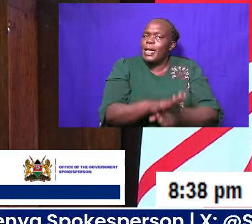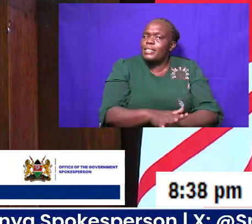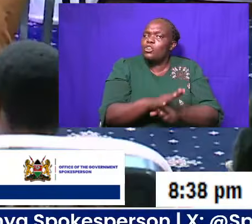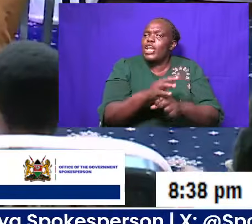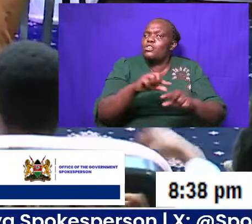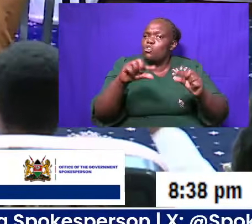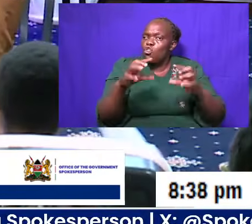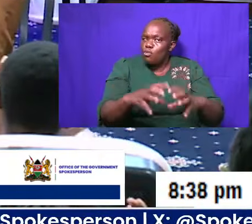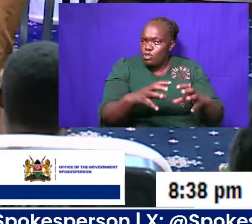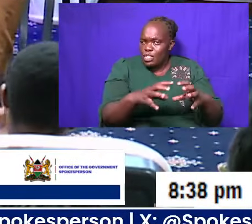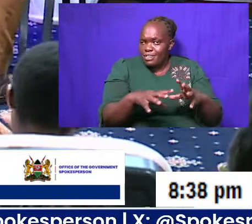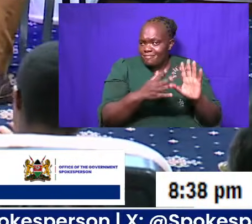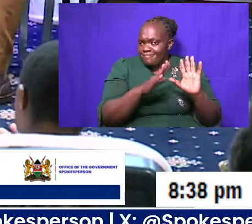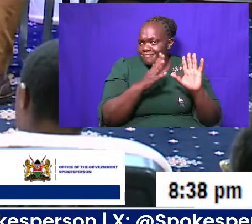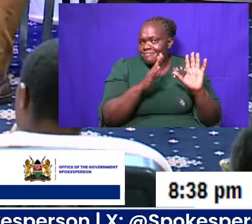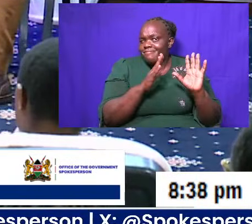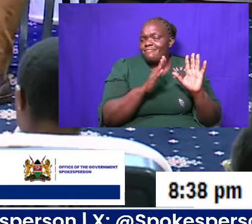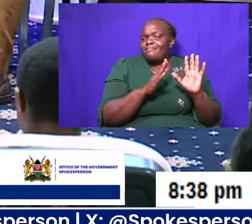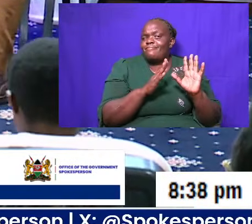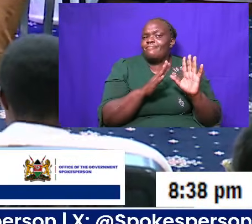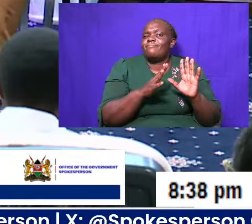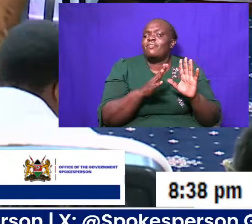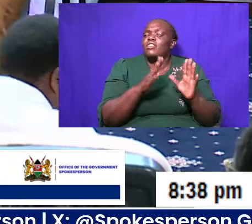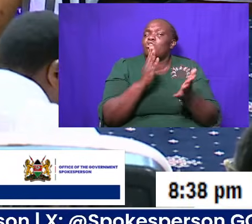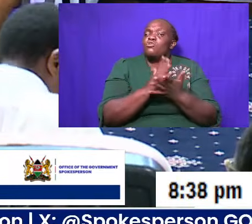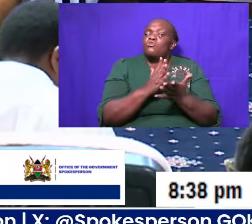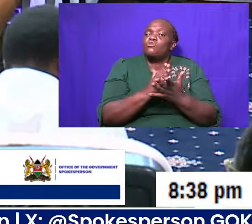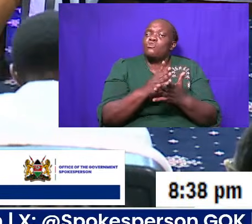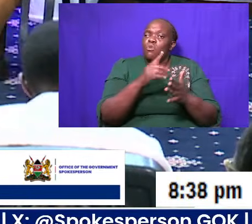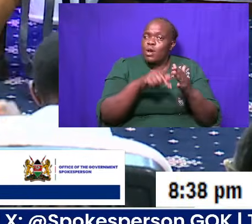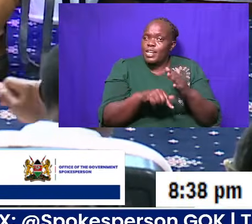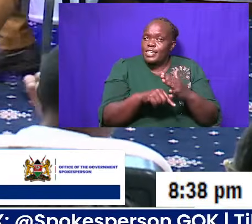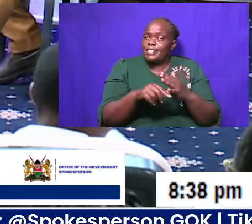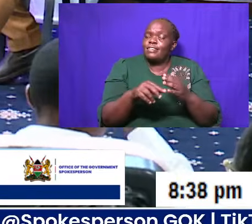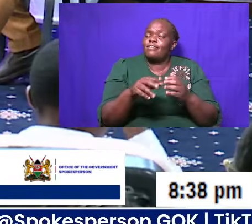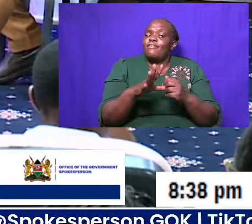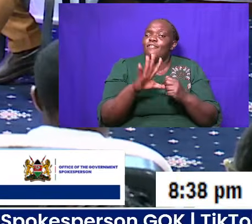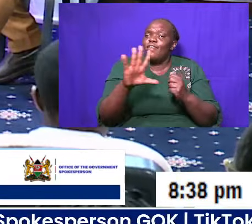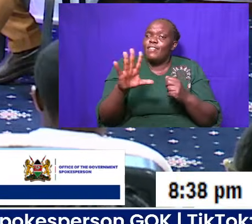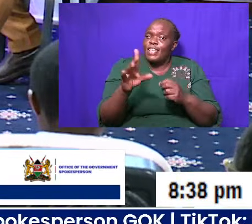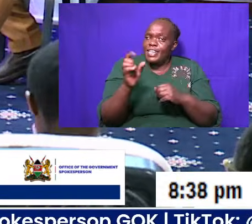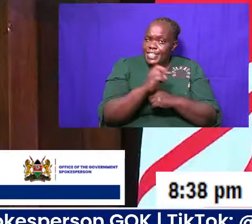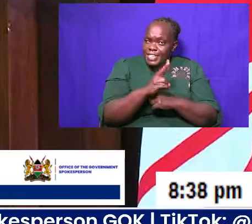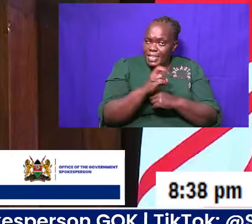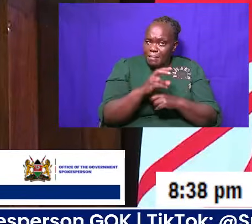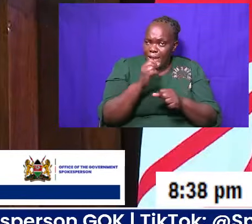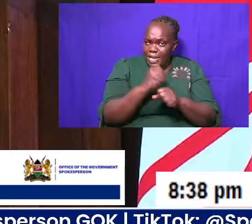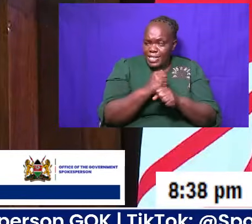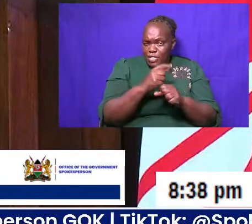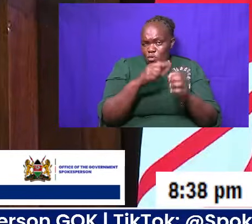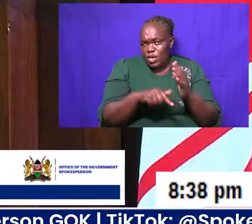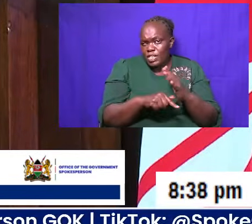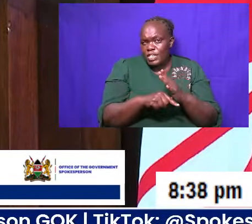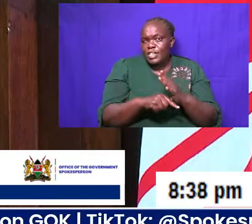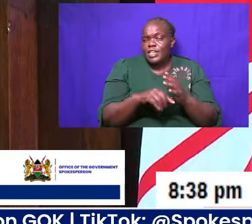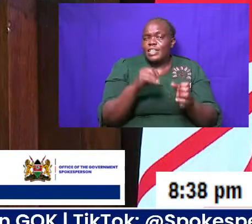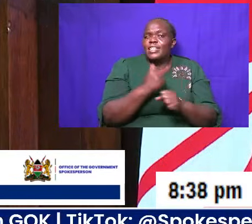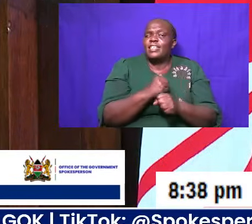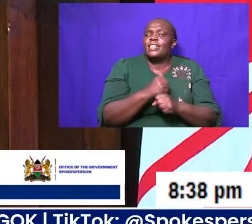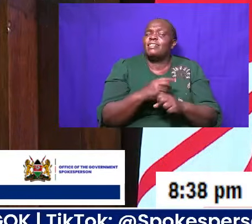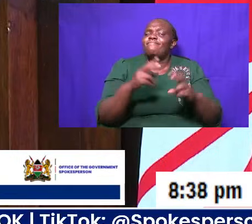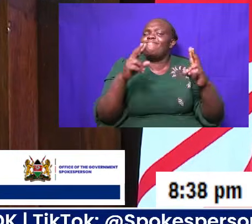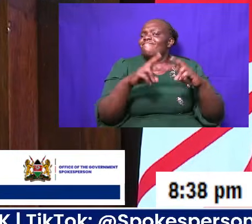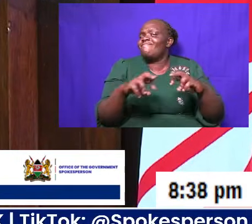kabisa. The which one that was was launched by launched the president in on December. 18th of December. Yeah. And we had done we had done a